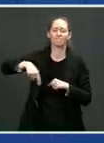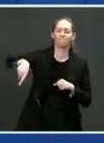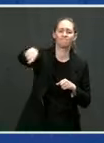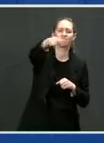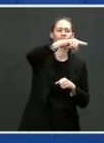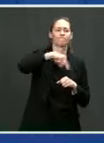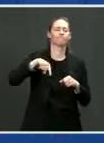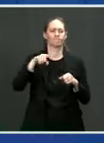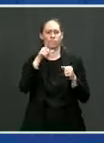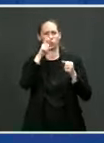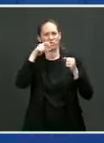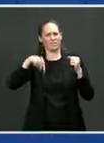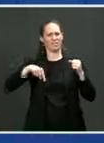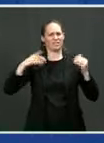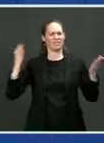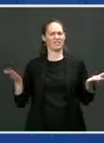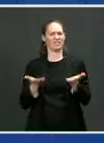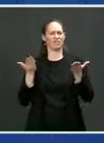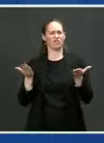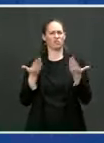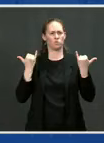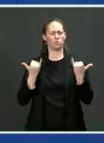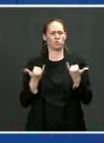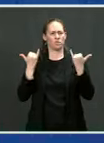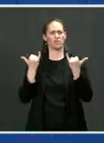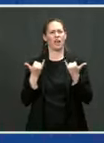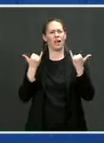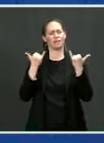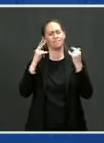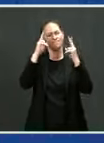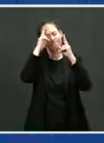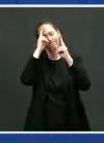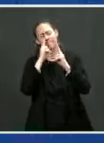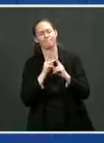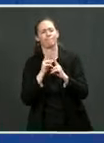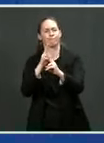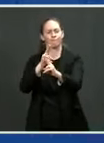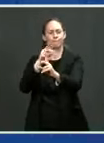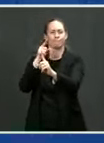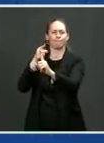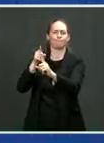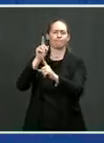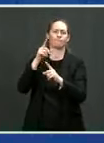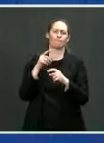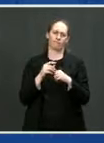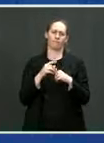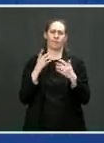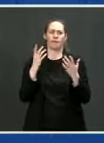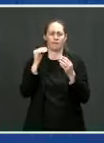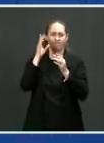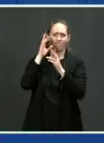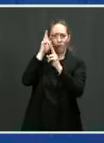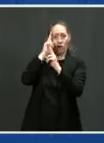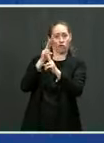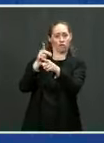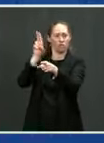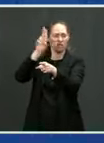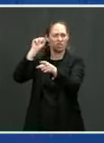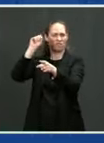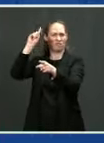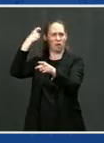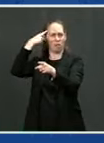to pay tribute to this Capitol policeman who fell in the line of